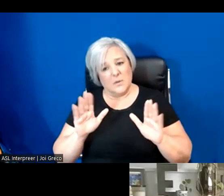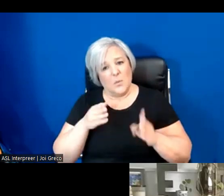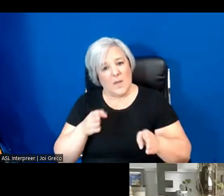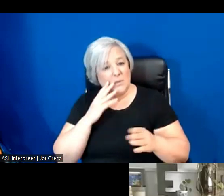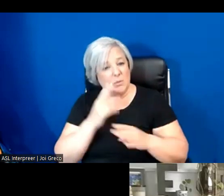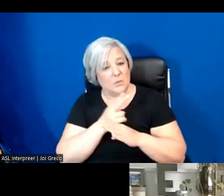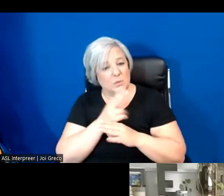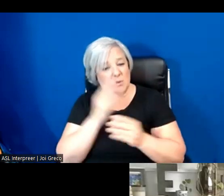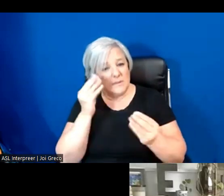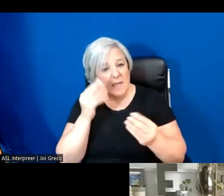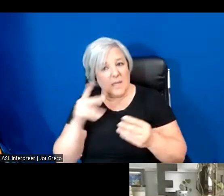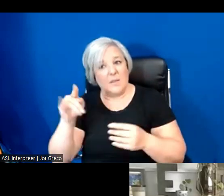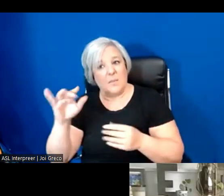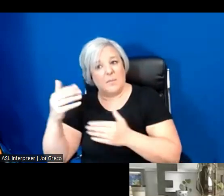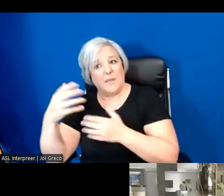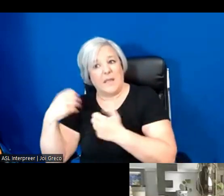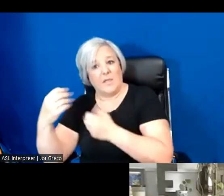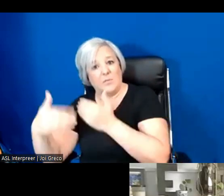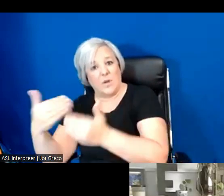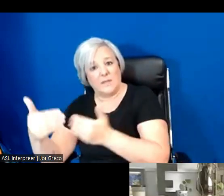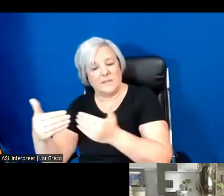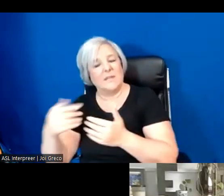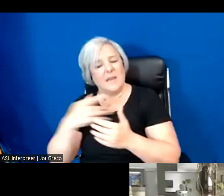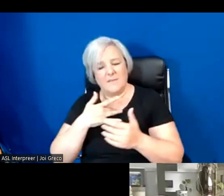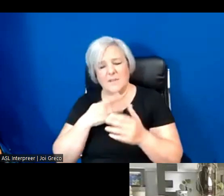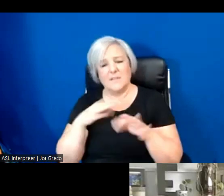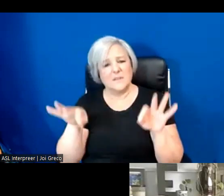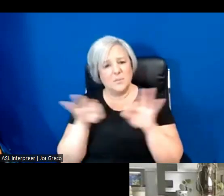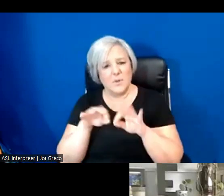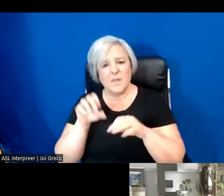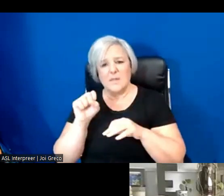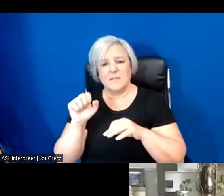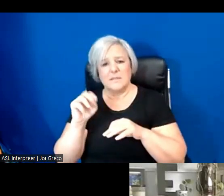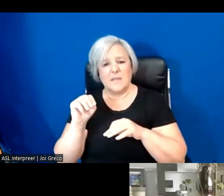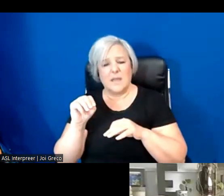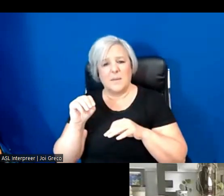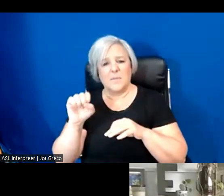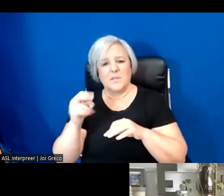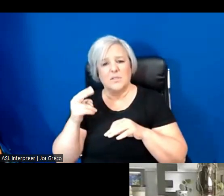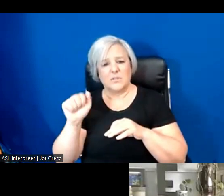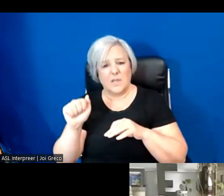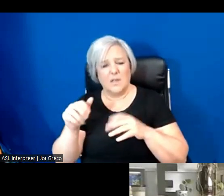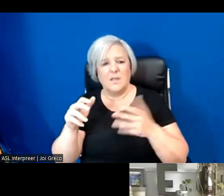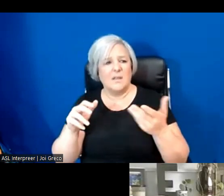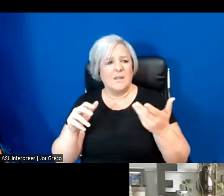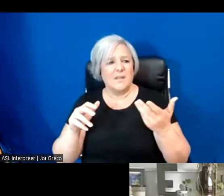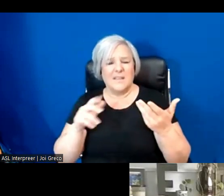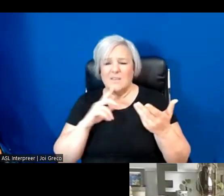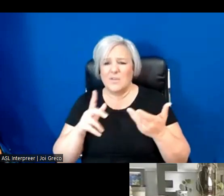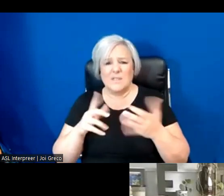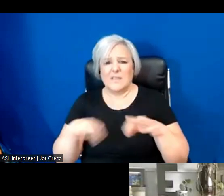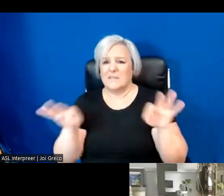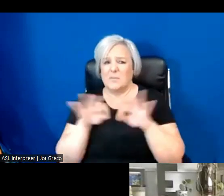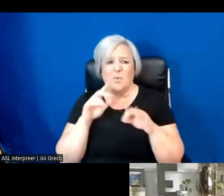health process. I think that's important. SAMHSA, in terms of prevention, and at least behavioral health in